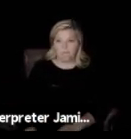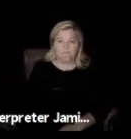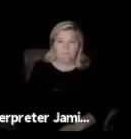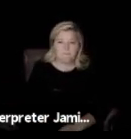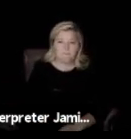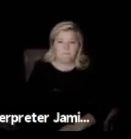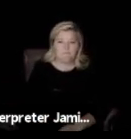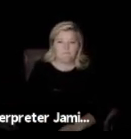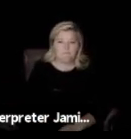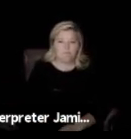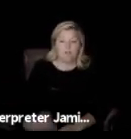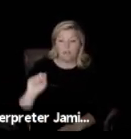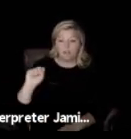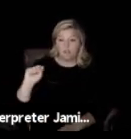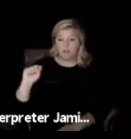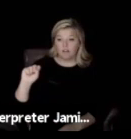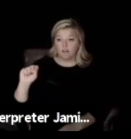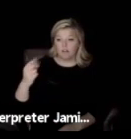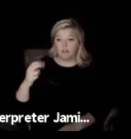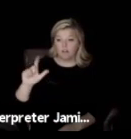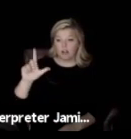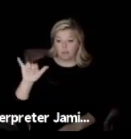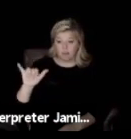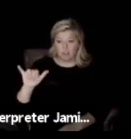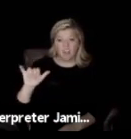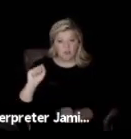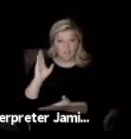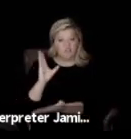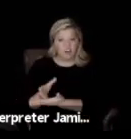And Shelby, when you're ready, you can stop sharing.